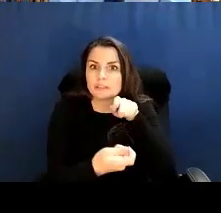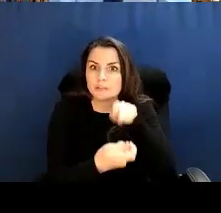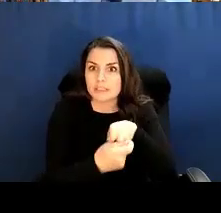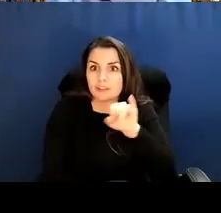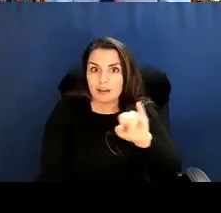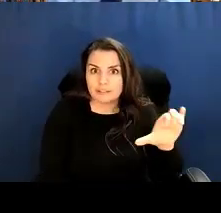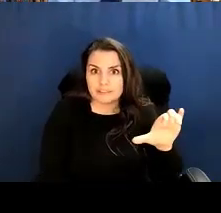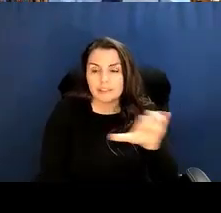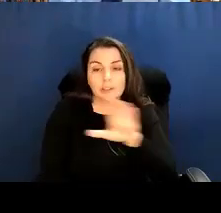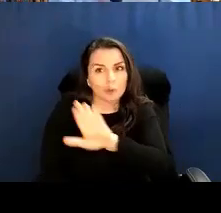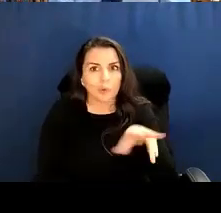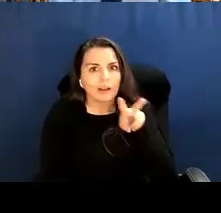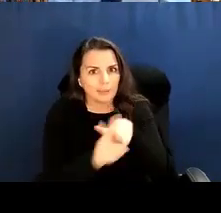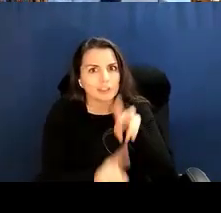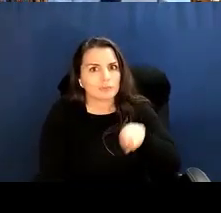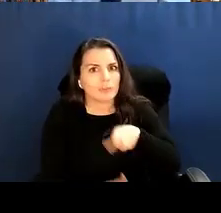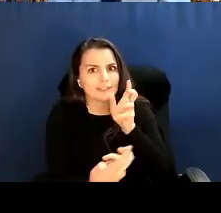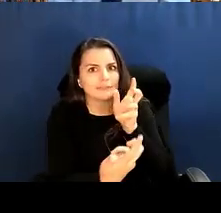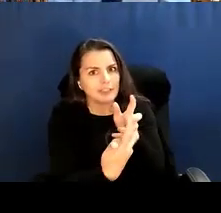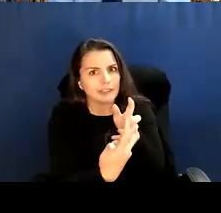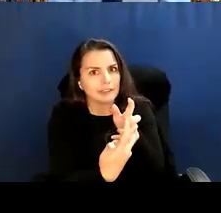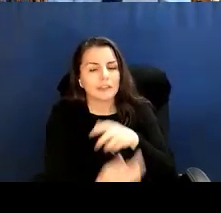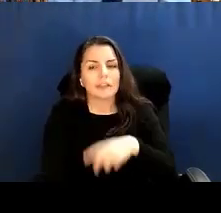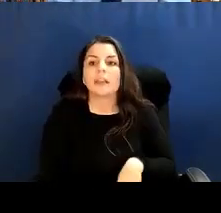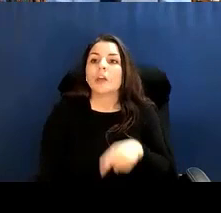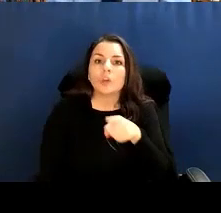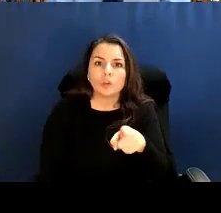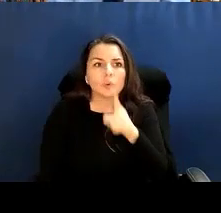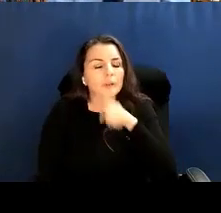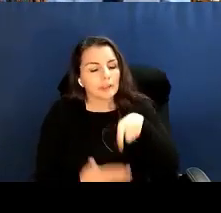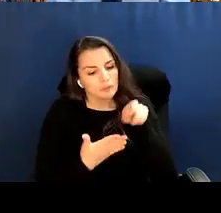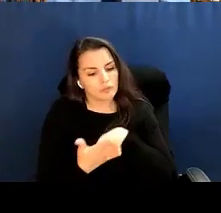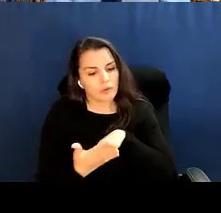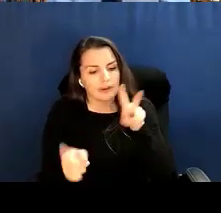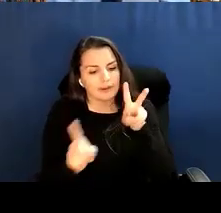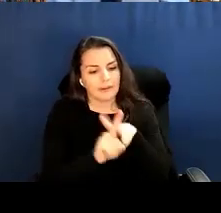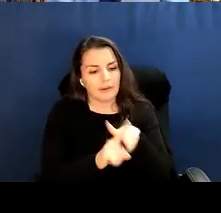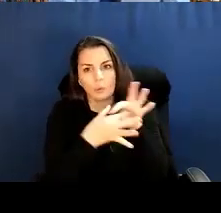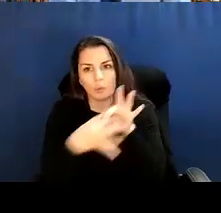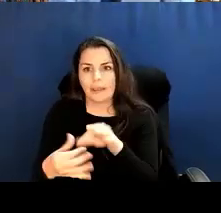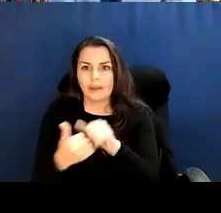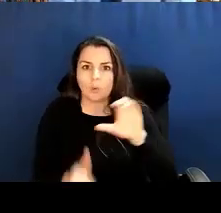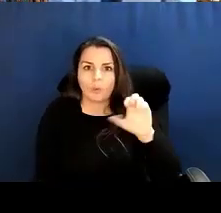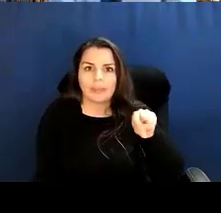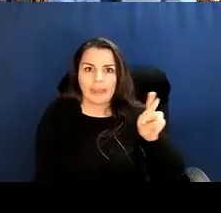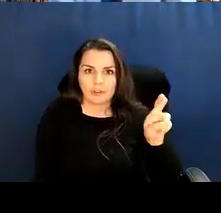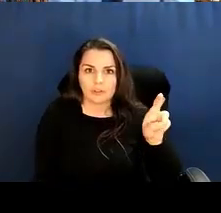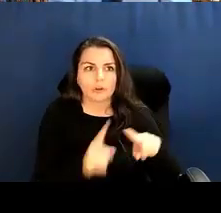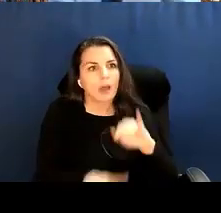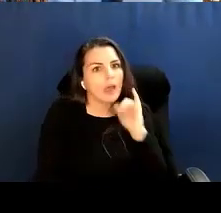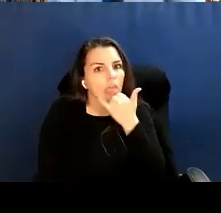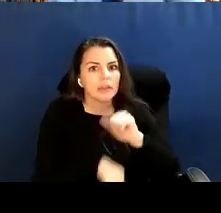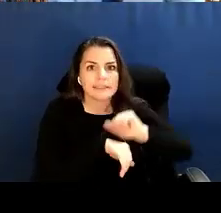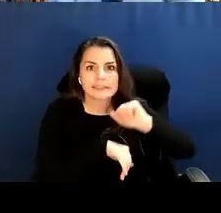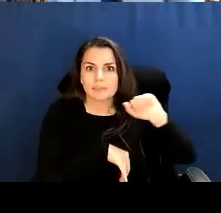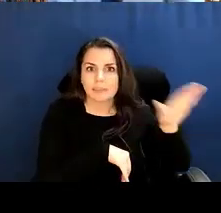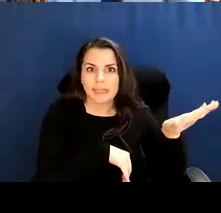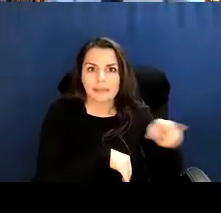if you put something together that's more in the cancer realm and you submit the application and it comes